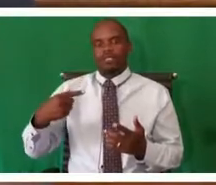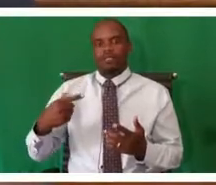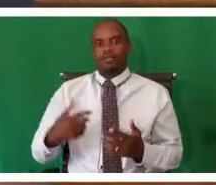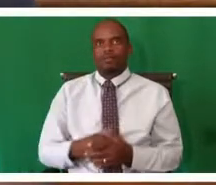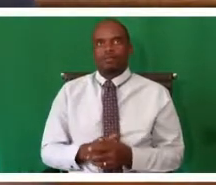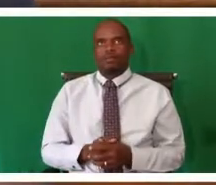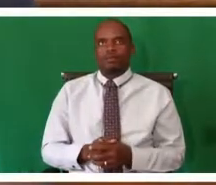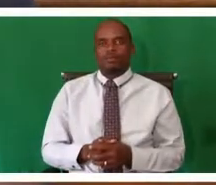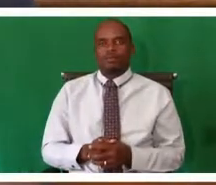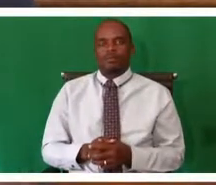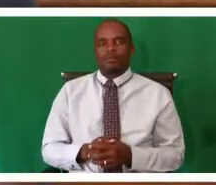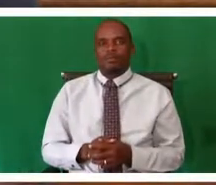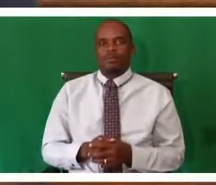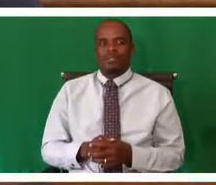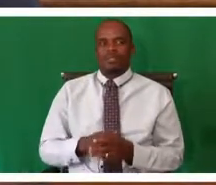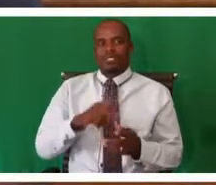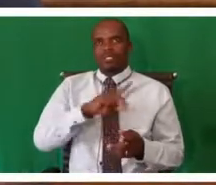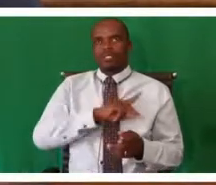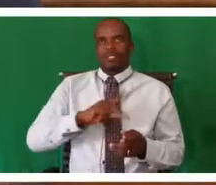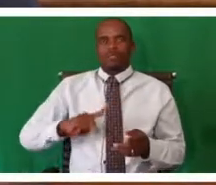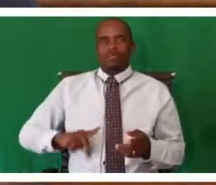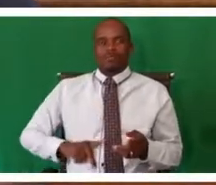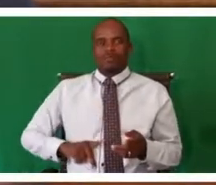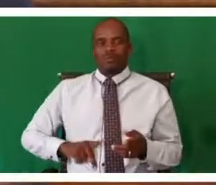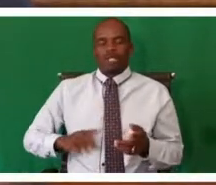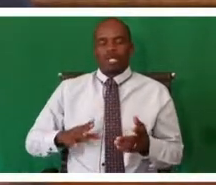the Deputy Secretary of the Legislature